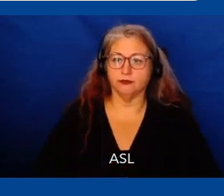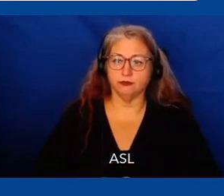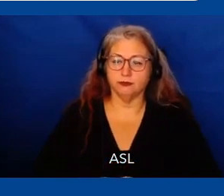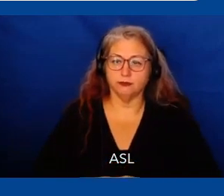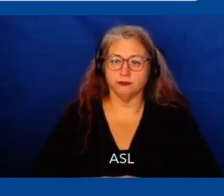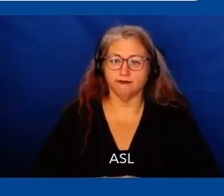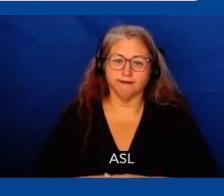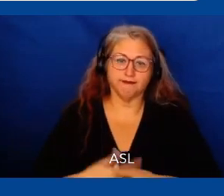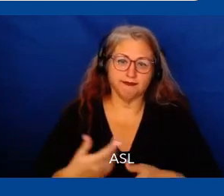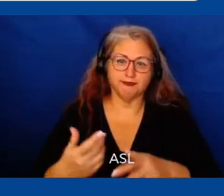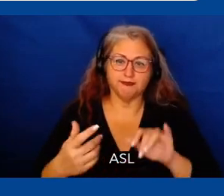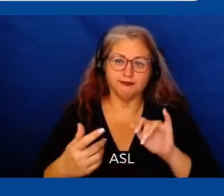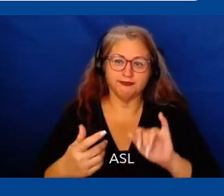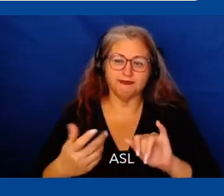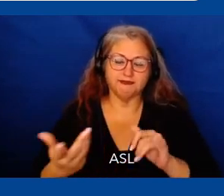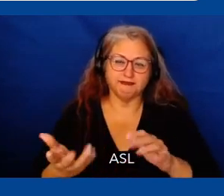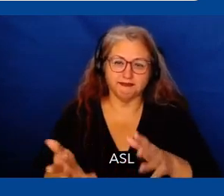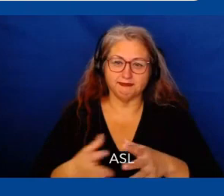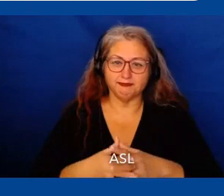That's how I'd start to answer that.